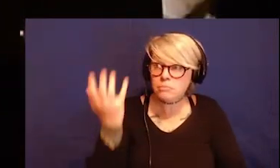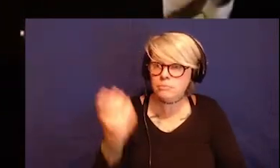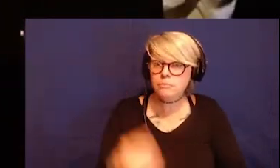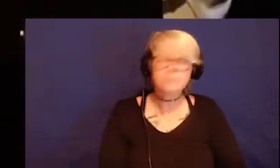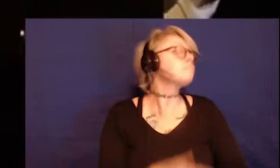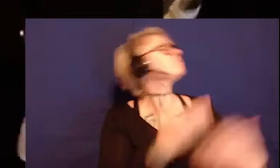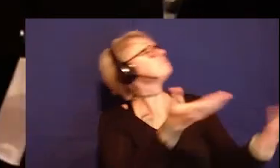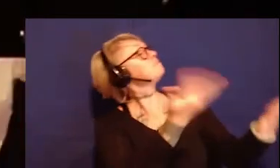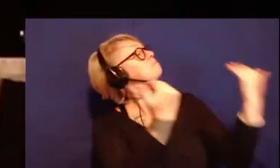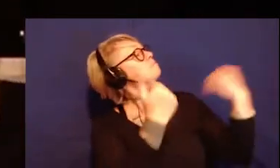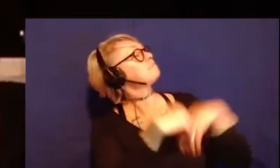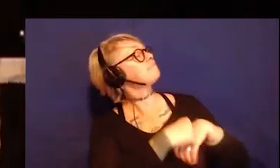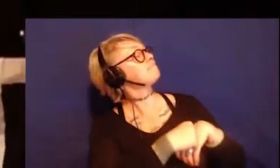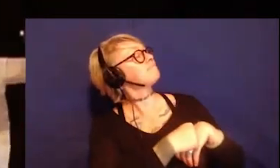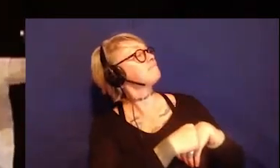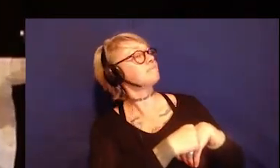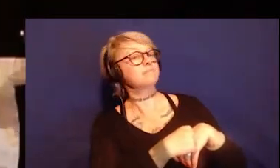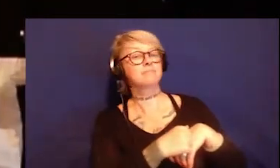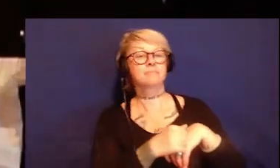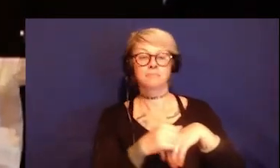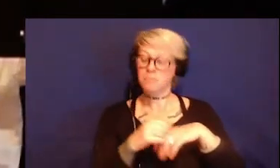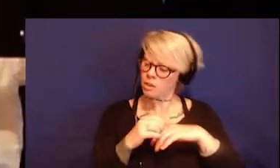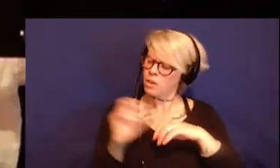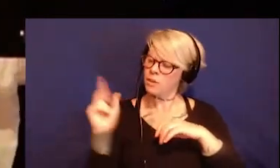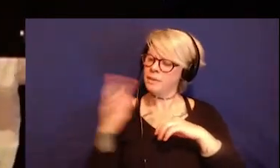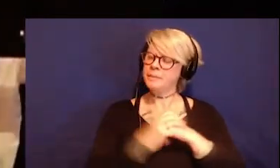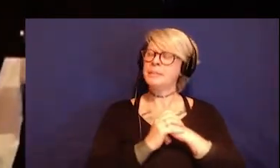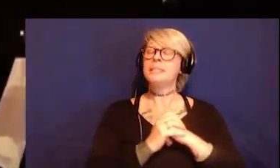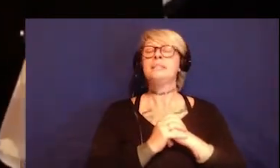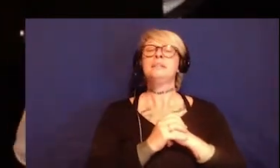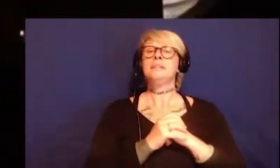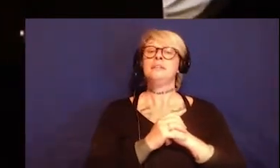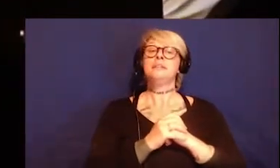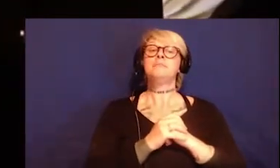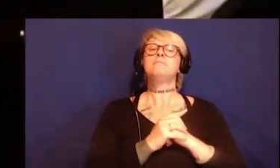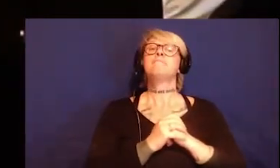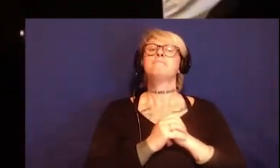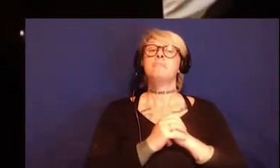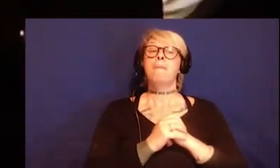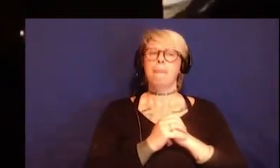Go on then. Okay.